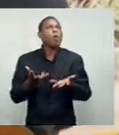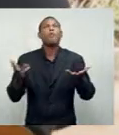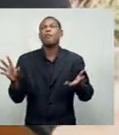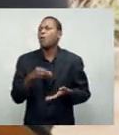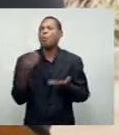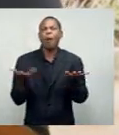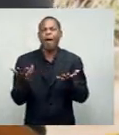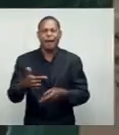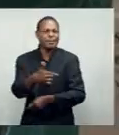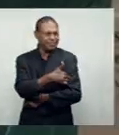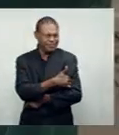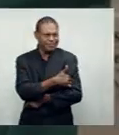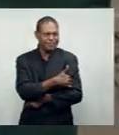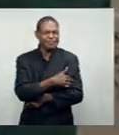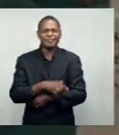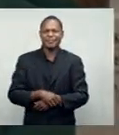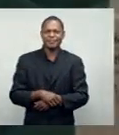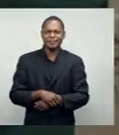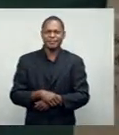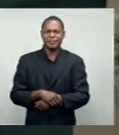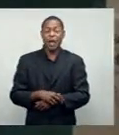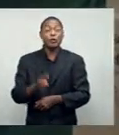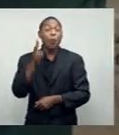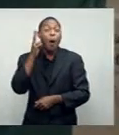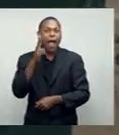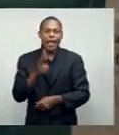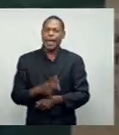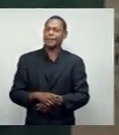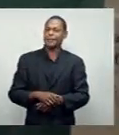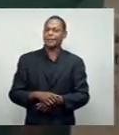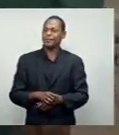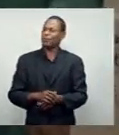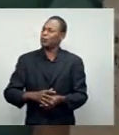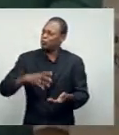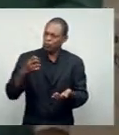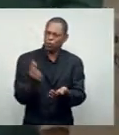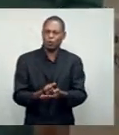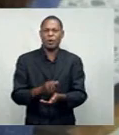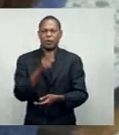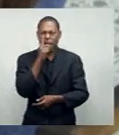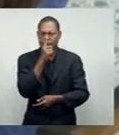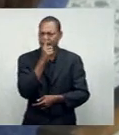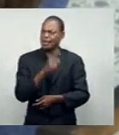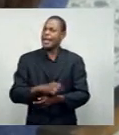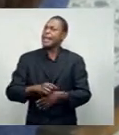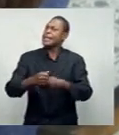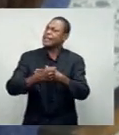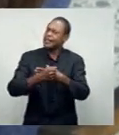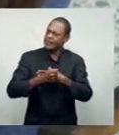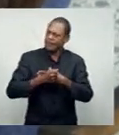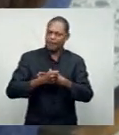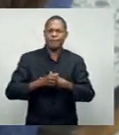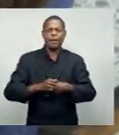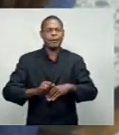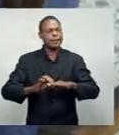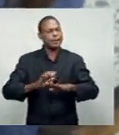those necessary details. She has once again assured Fijians that the AstraZeneca vaccine is safe and prevents